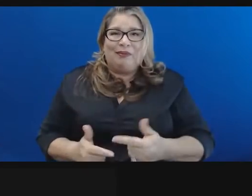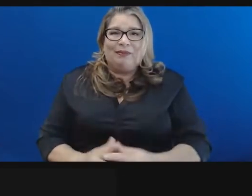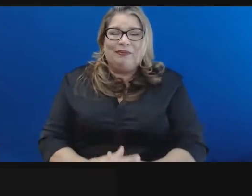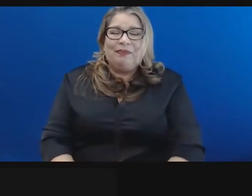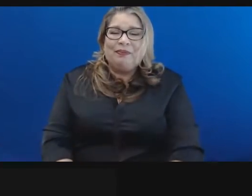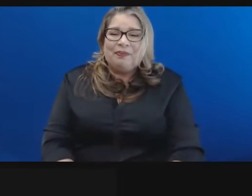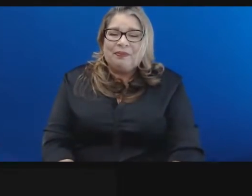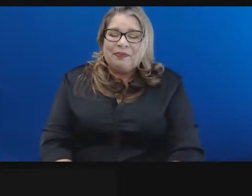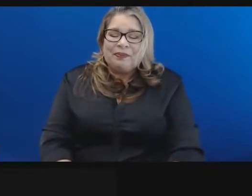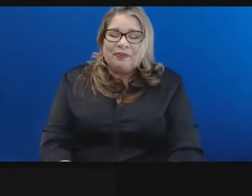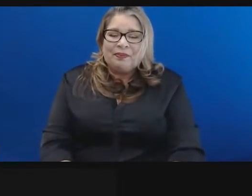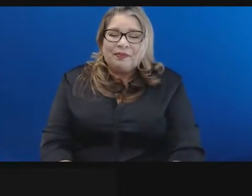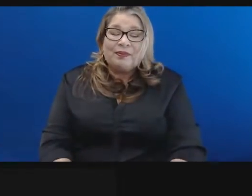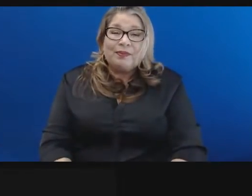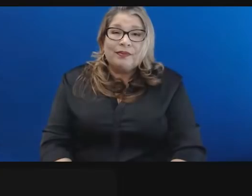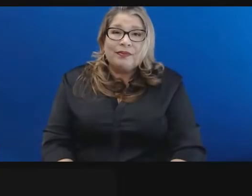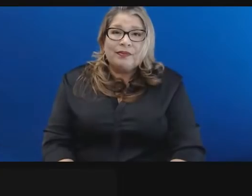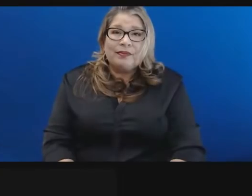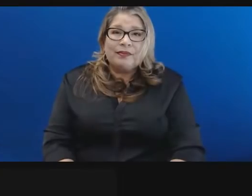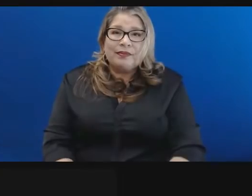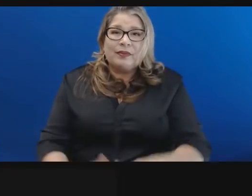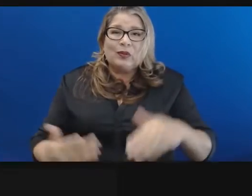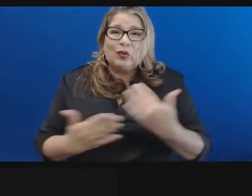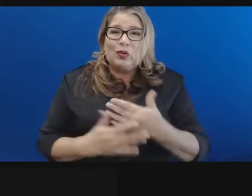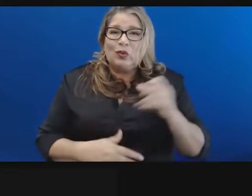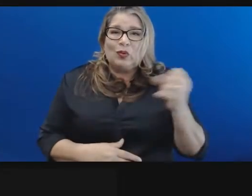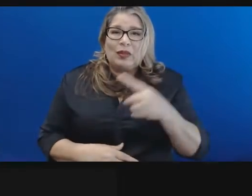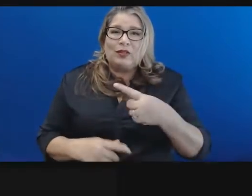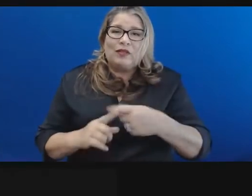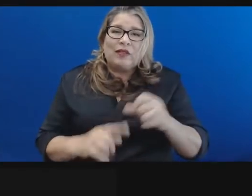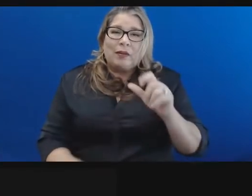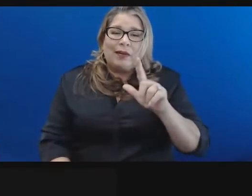Melody Gutierrez, the Los Angeles Times.